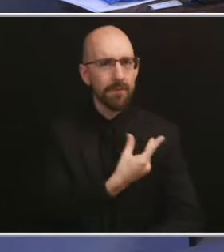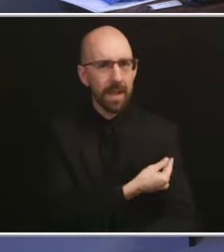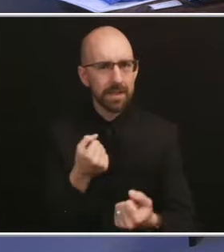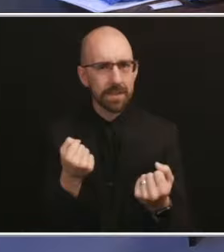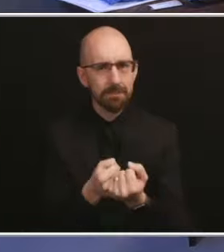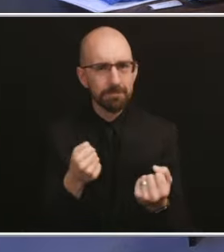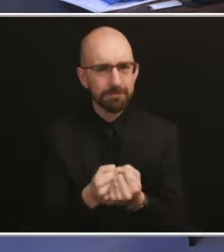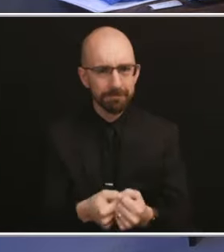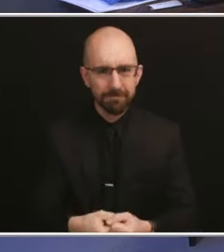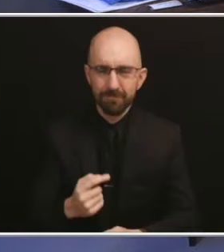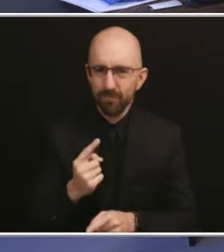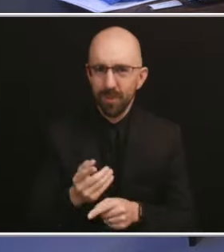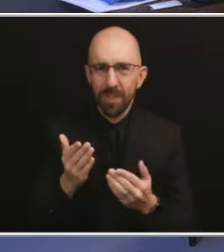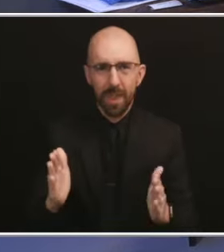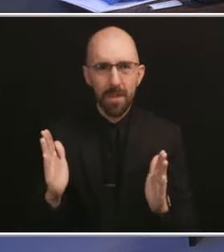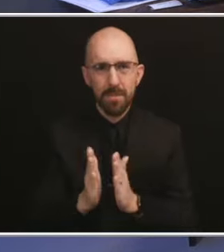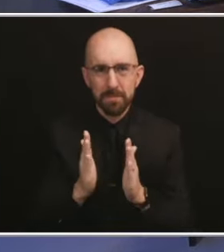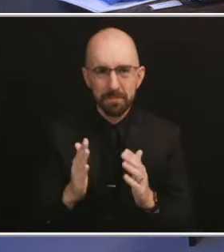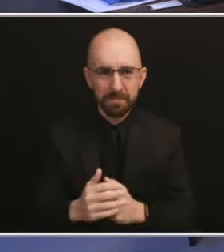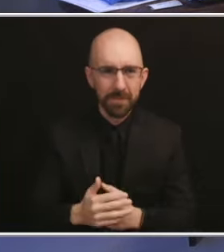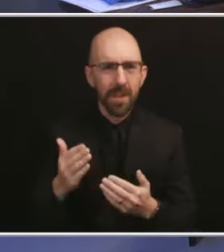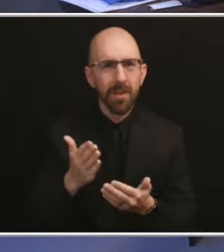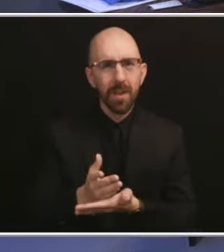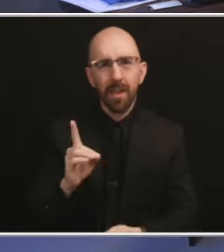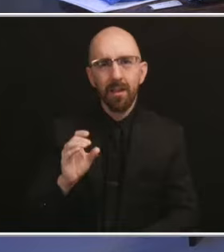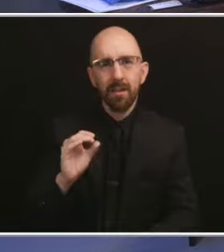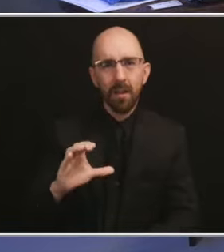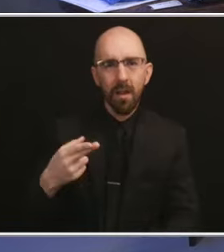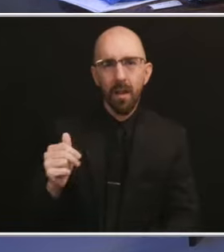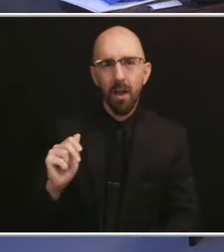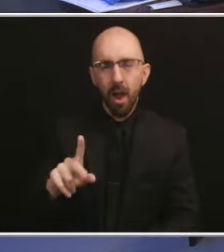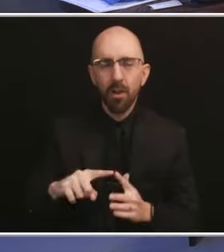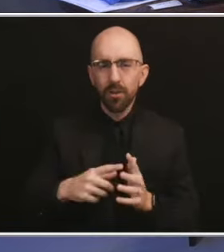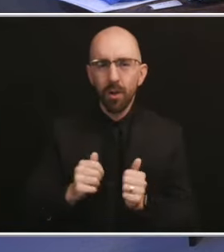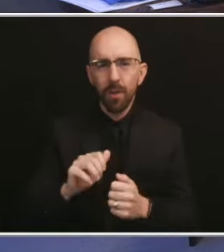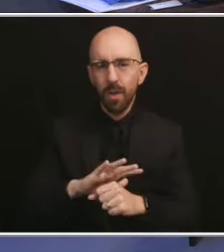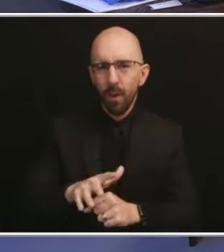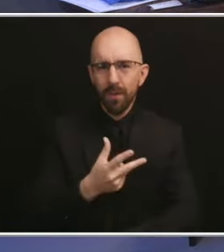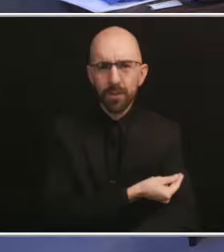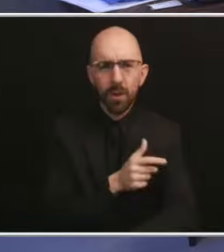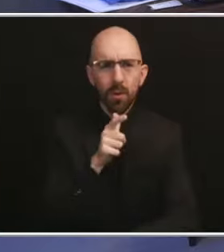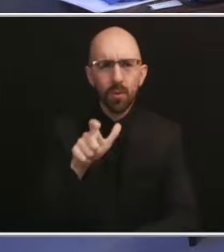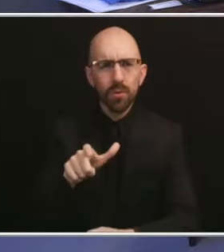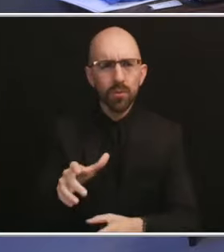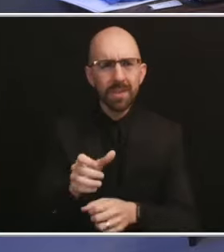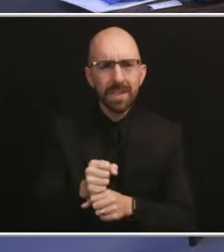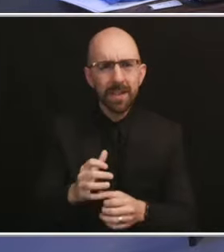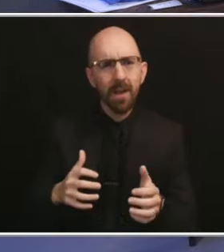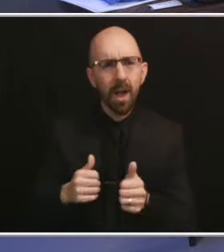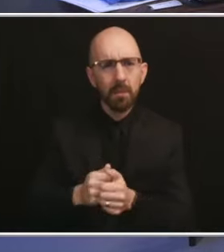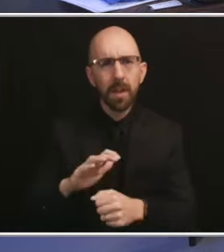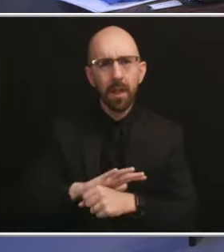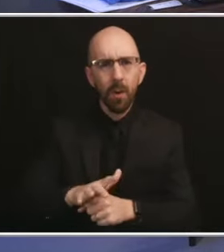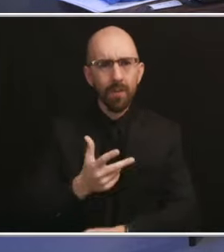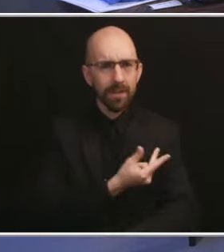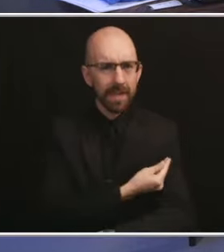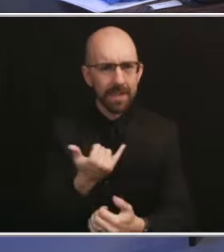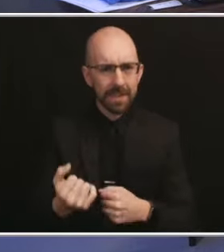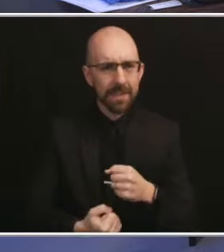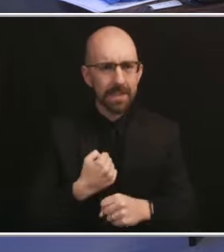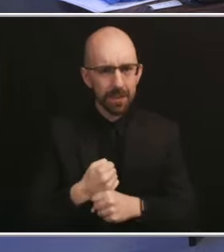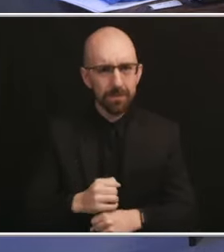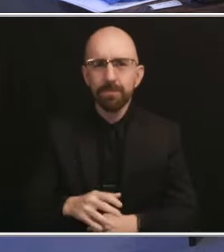there, brother. All right, Doc Hawk, let's start with the COVID shot. Who should receive the updated COVID-19 vaccine this year? Yeah, and I understand there's been a lot